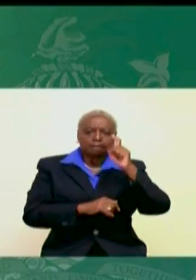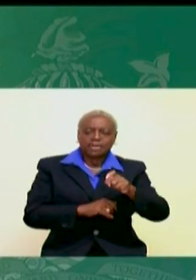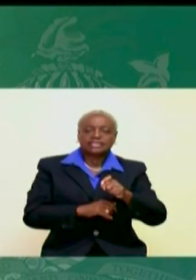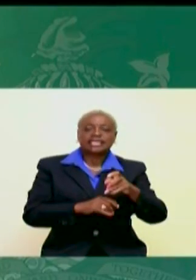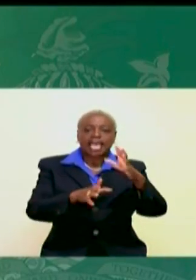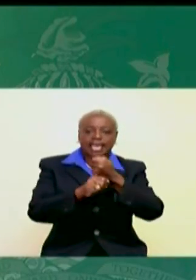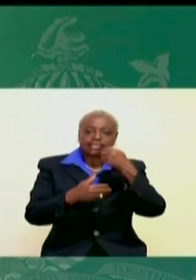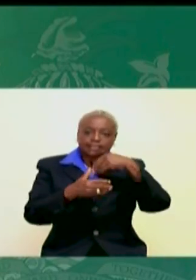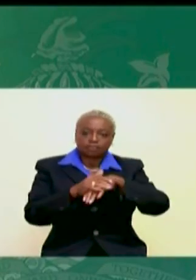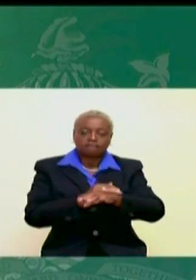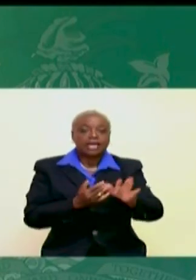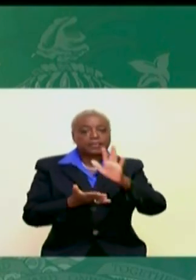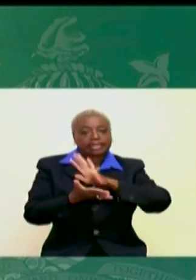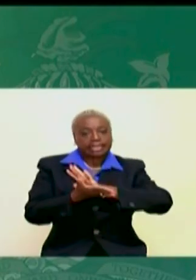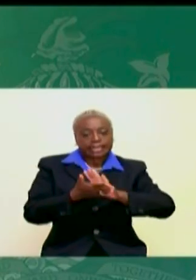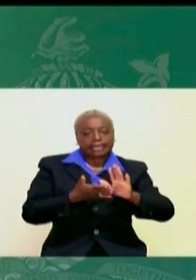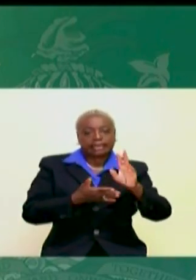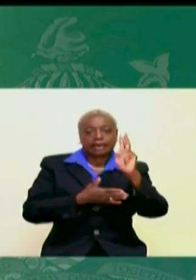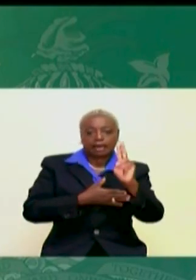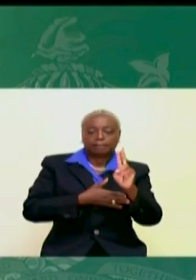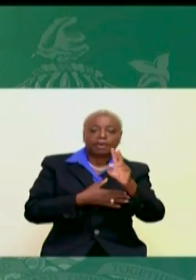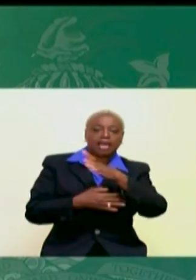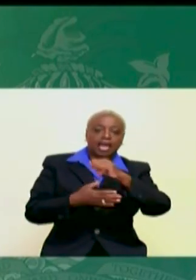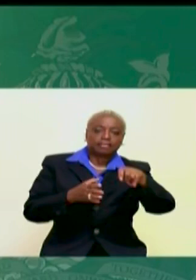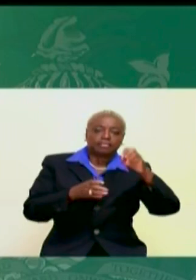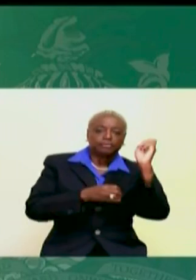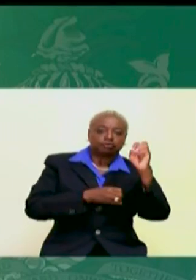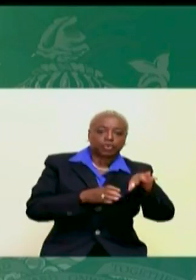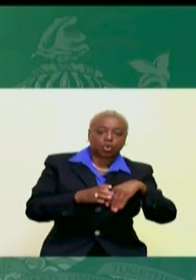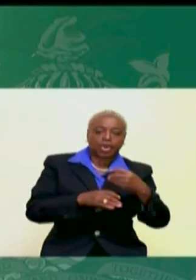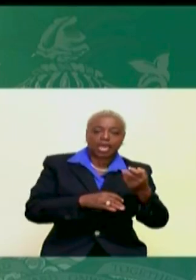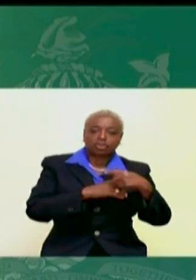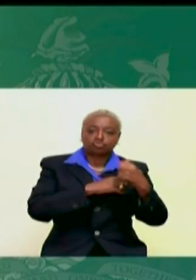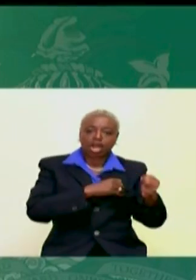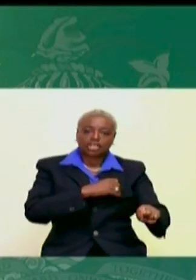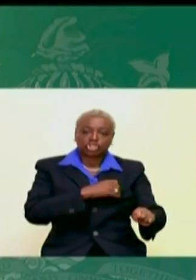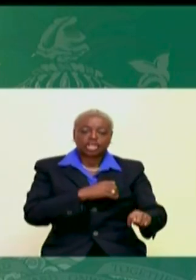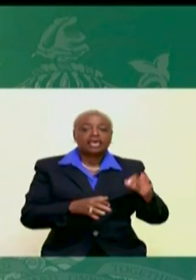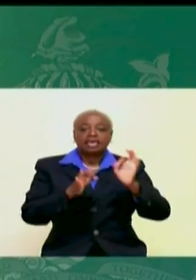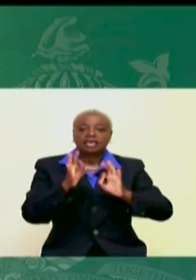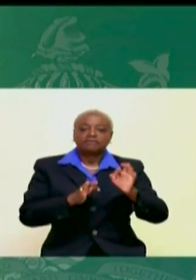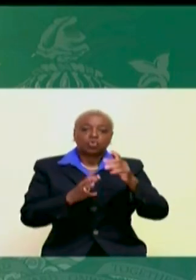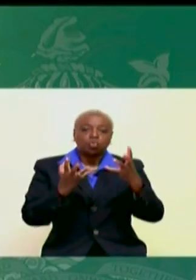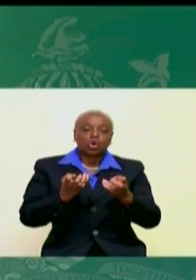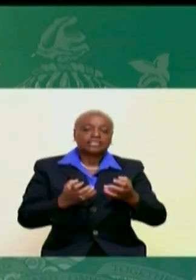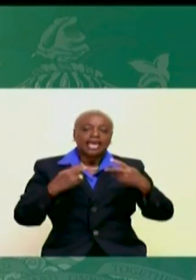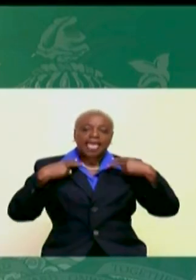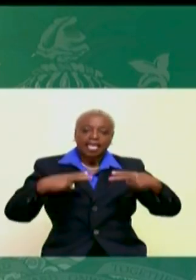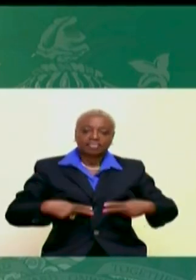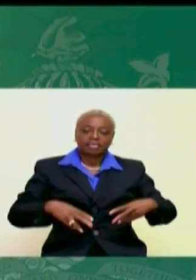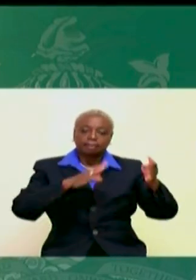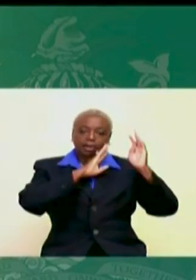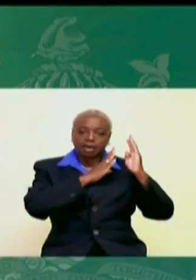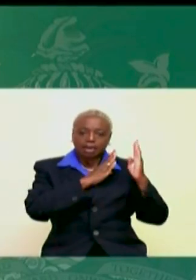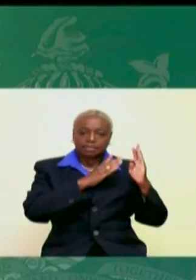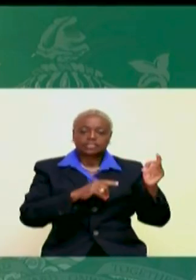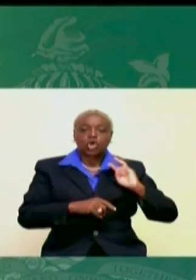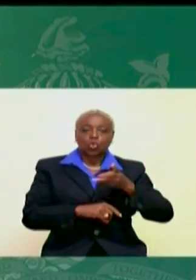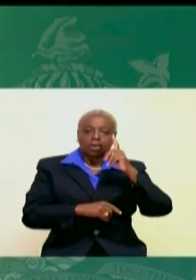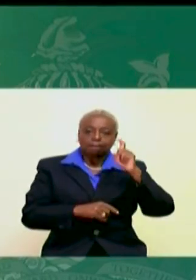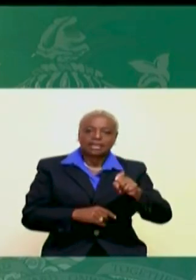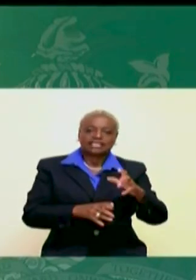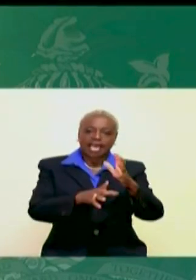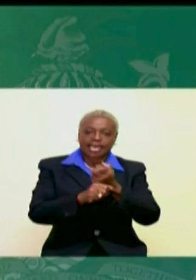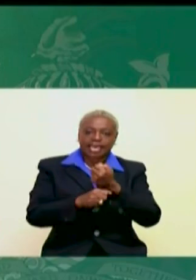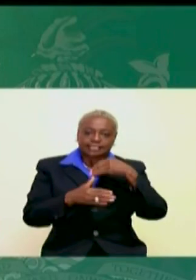our debris and properly discarding our trash. If we want a healthier Bahamas, we have to get